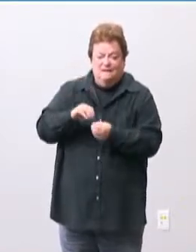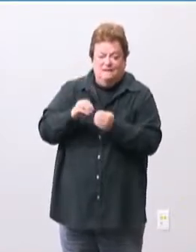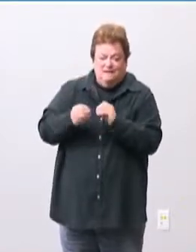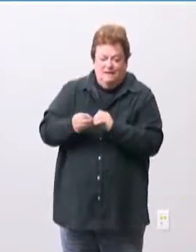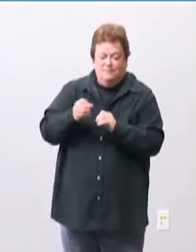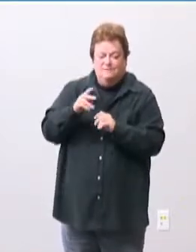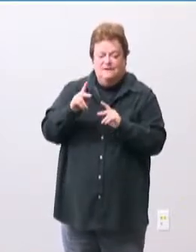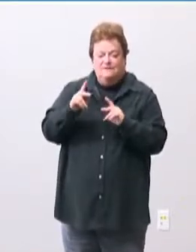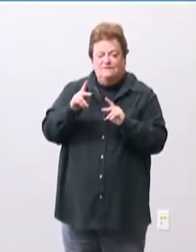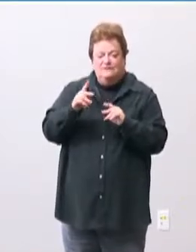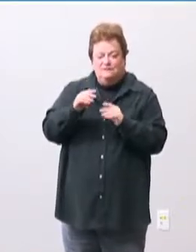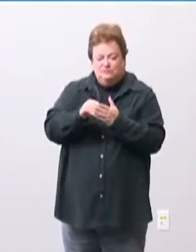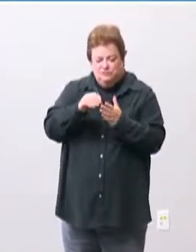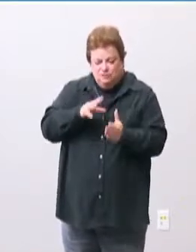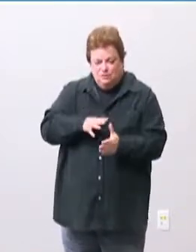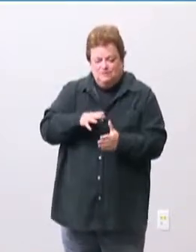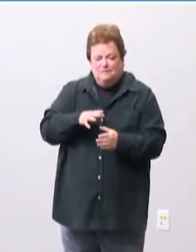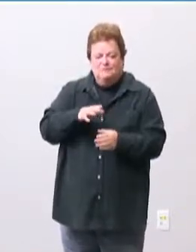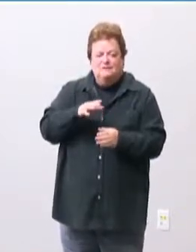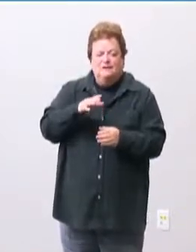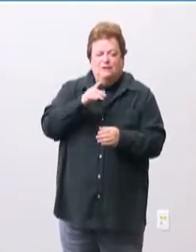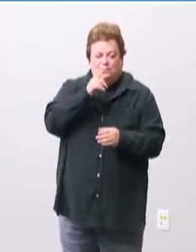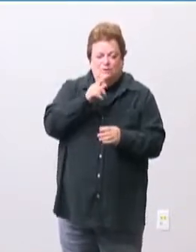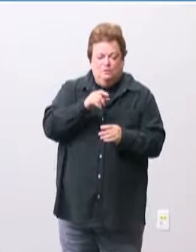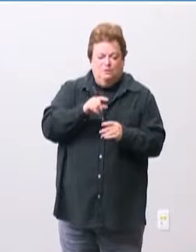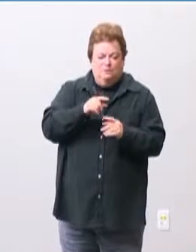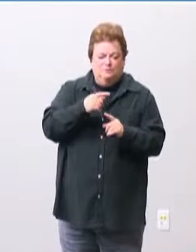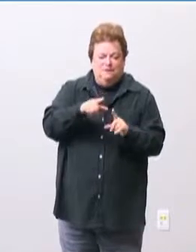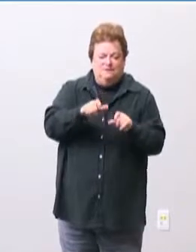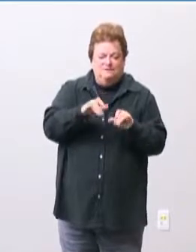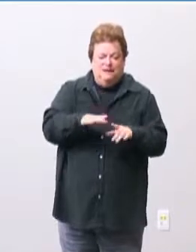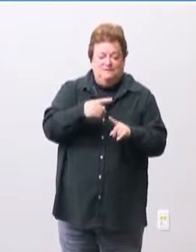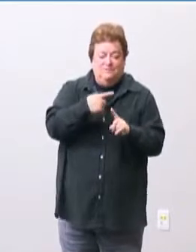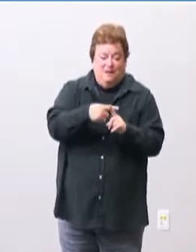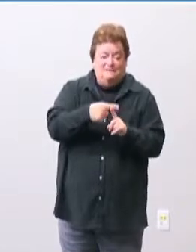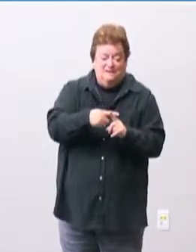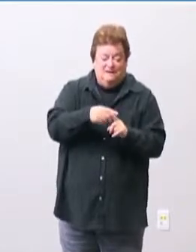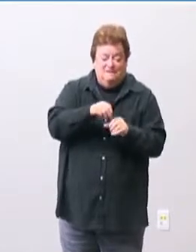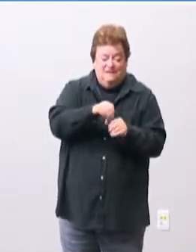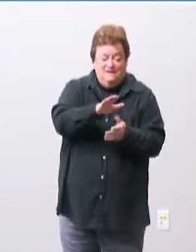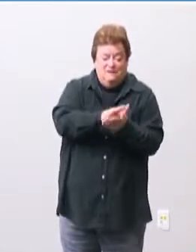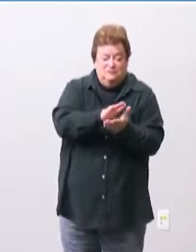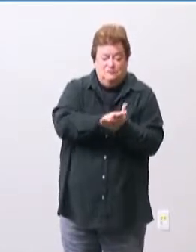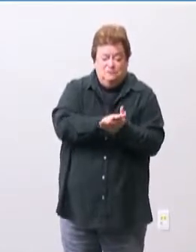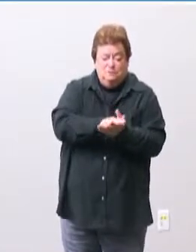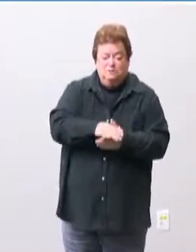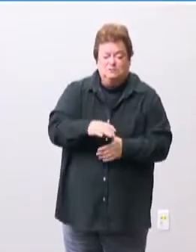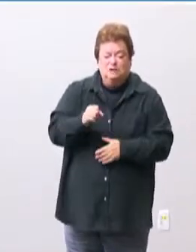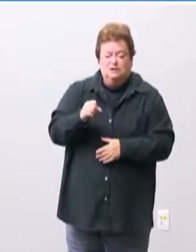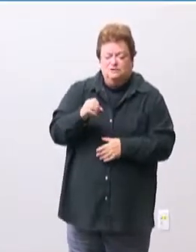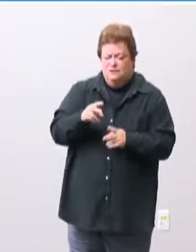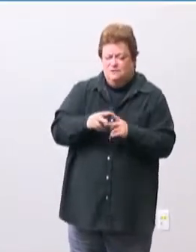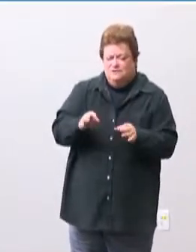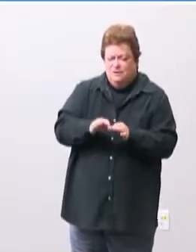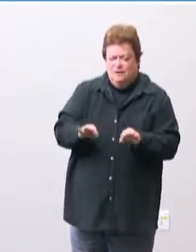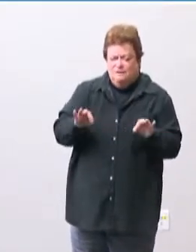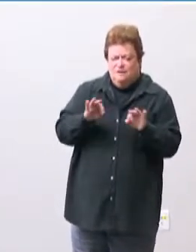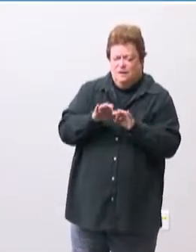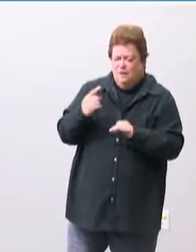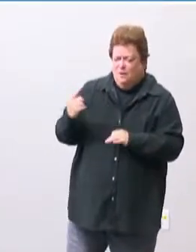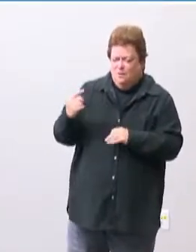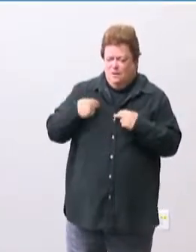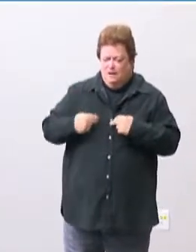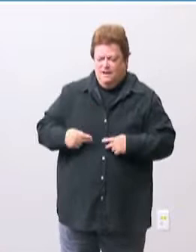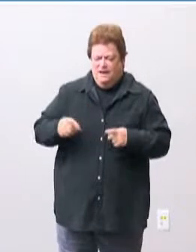of individuals that are COVID positive among the students. So it is really critical. One of the health directors told